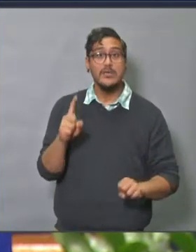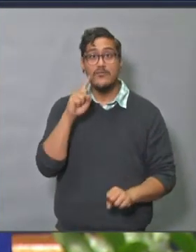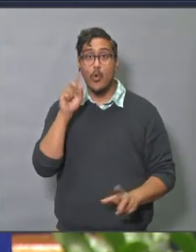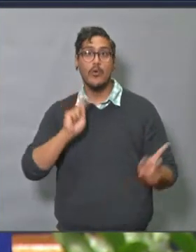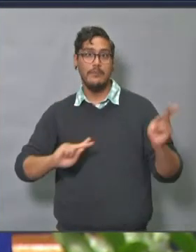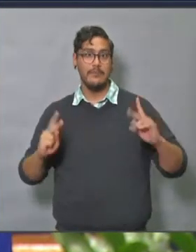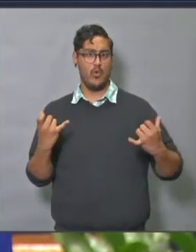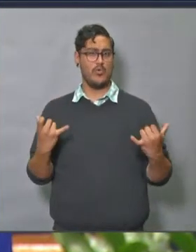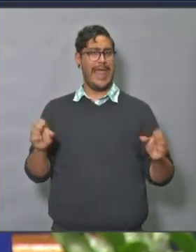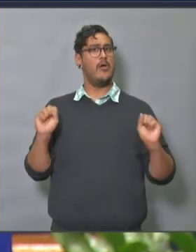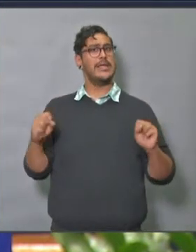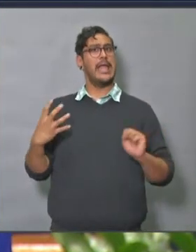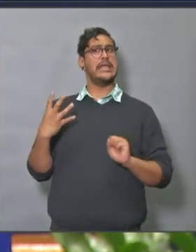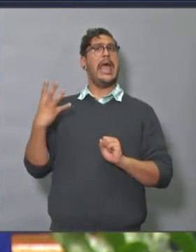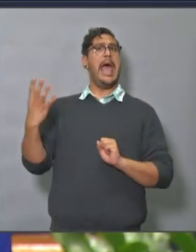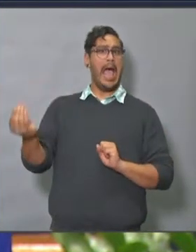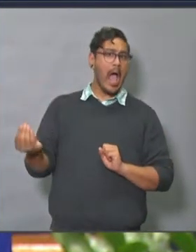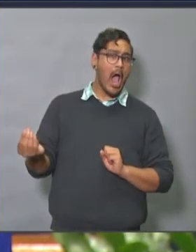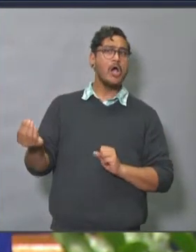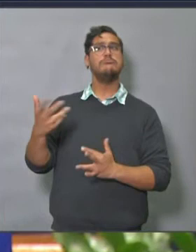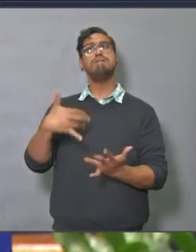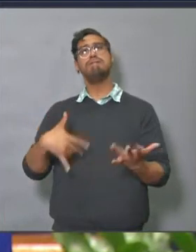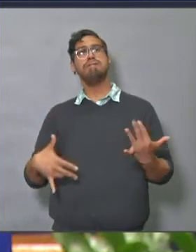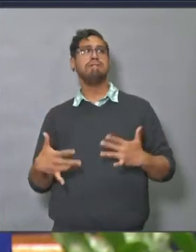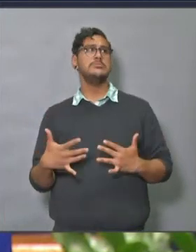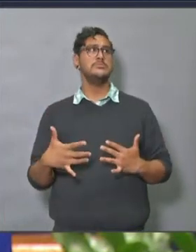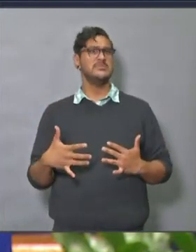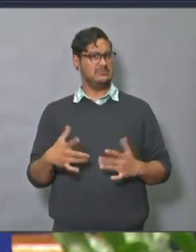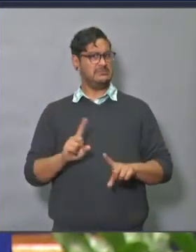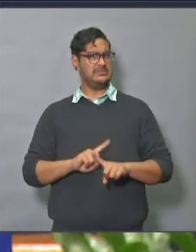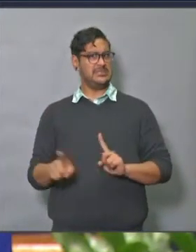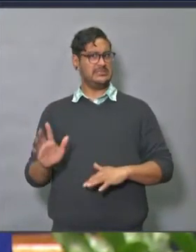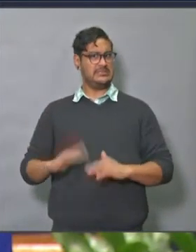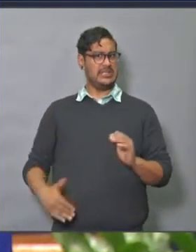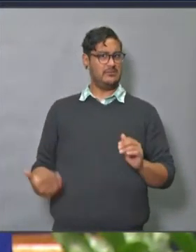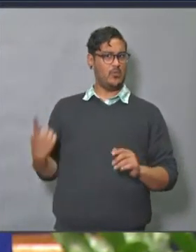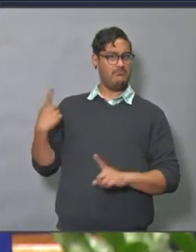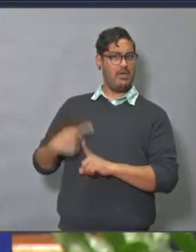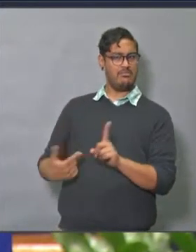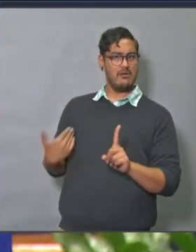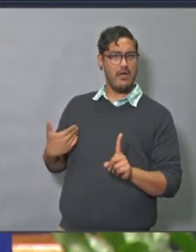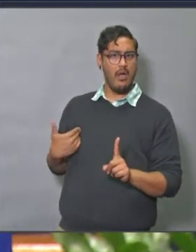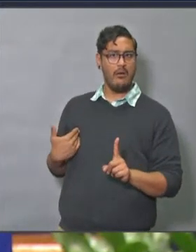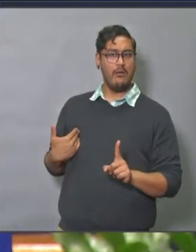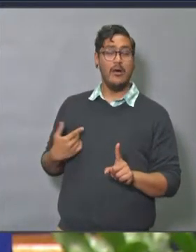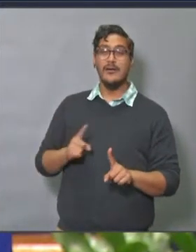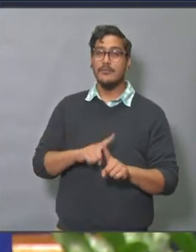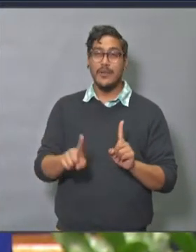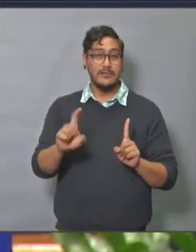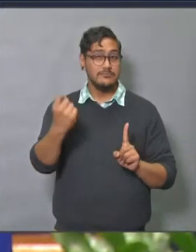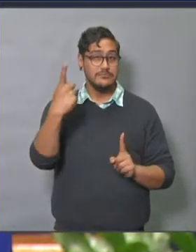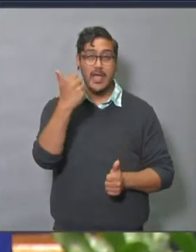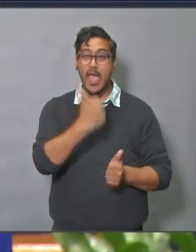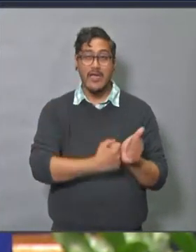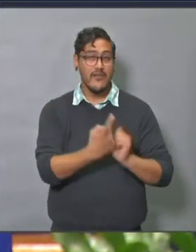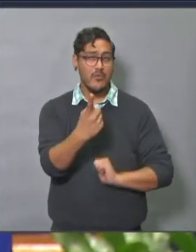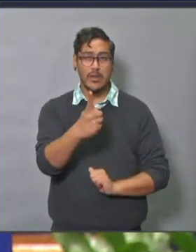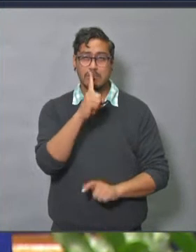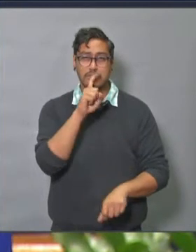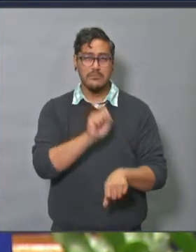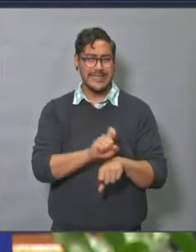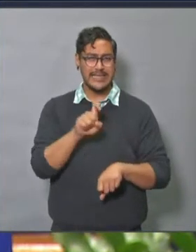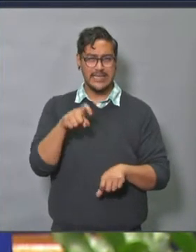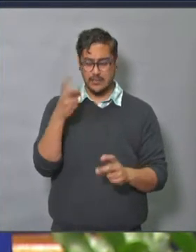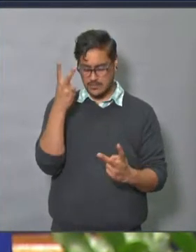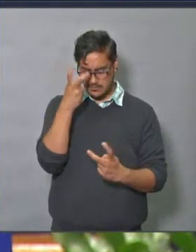and do some things differently than we did a month ago, everyone should really assess their risk